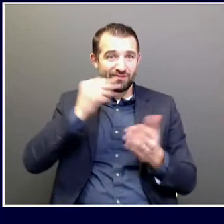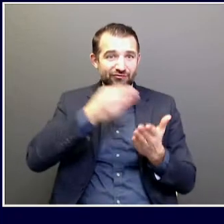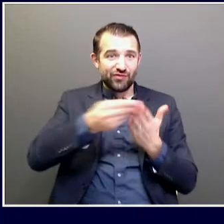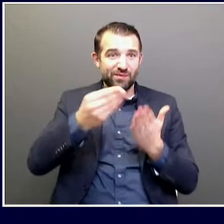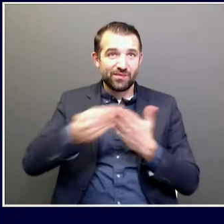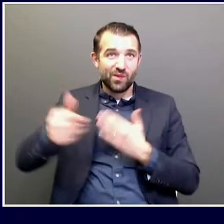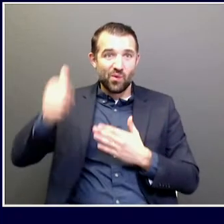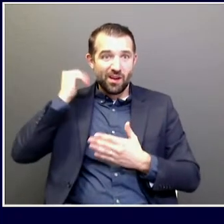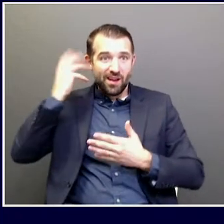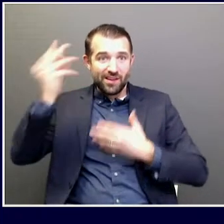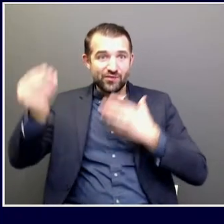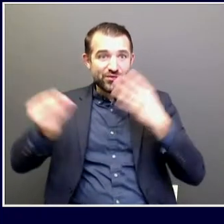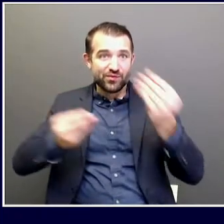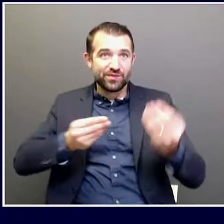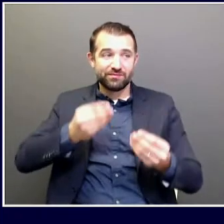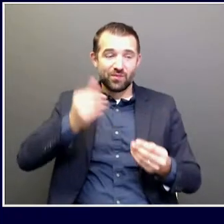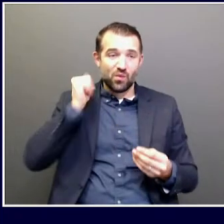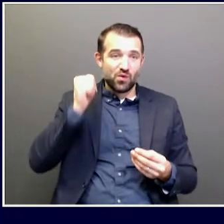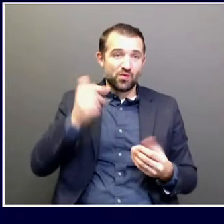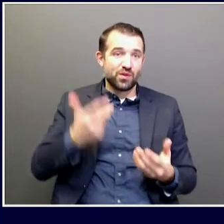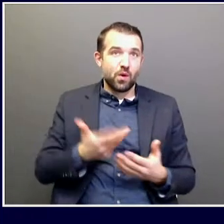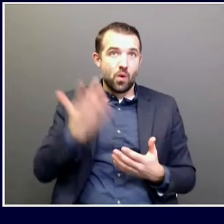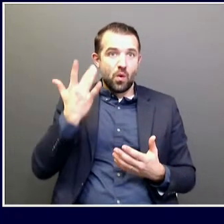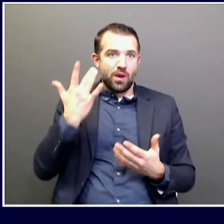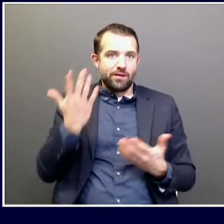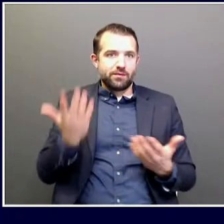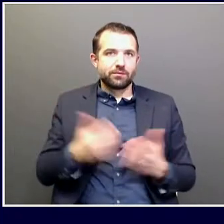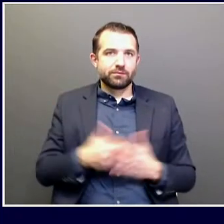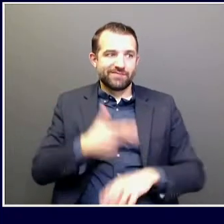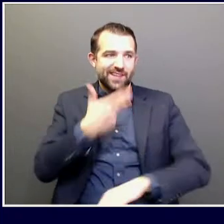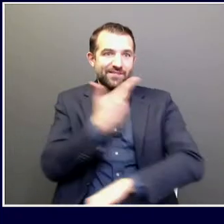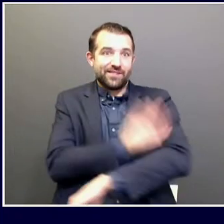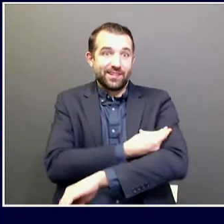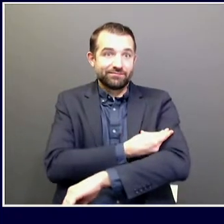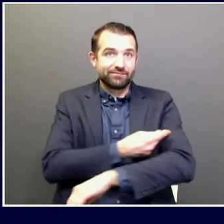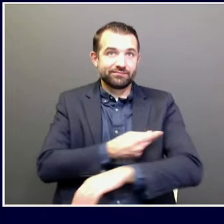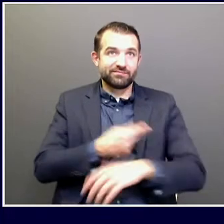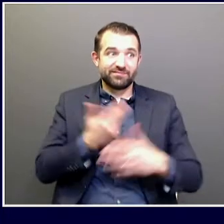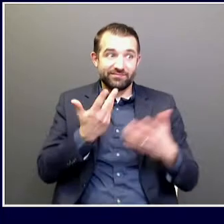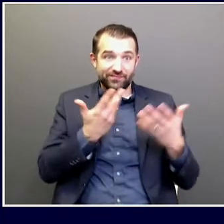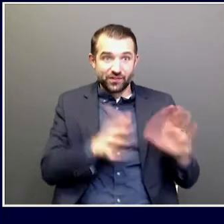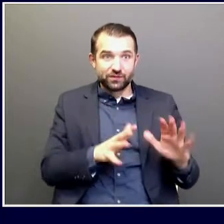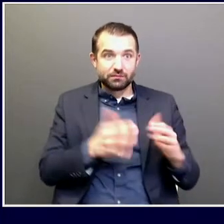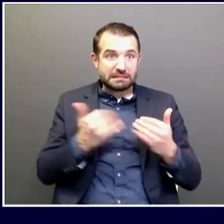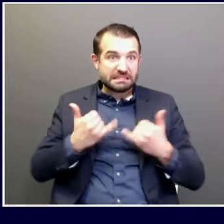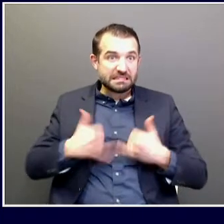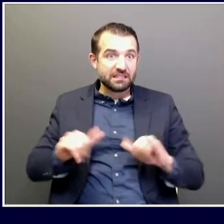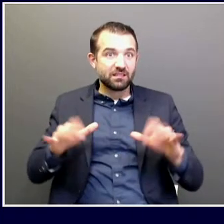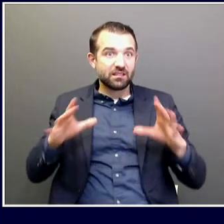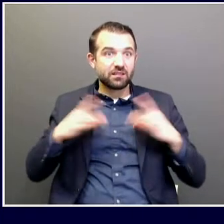go online instead, won't go to local businesses because they don't want to go to places where people aren't